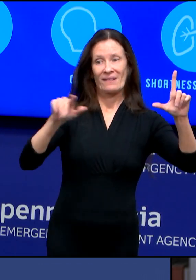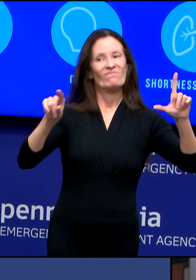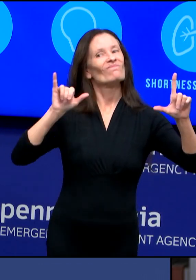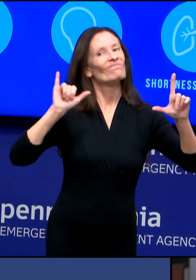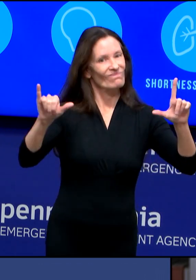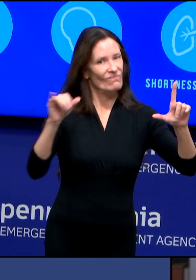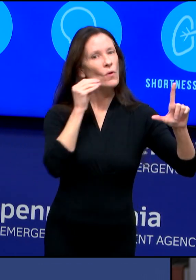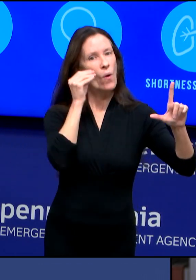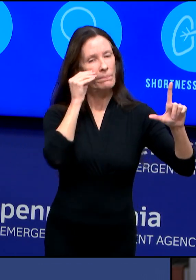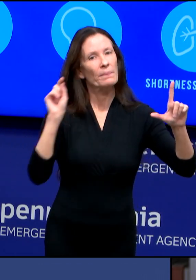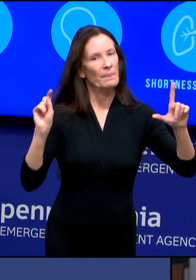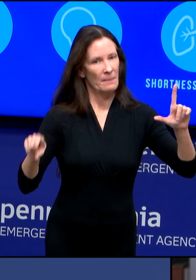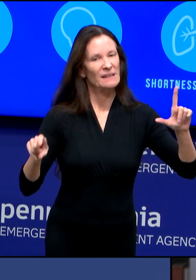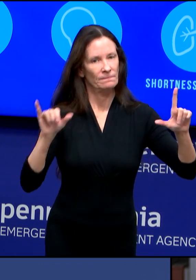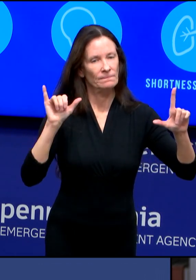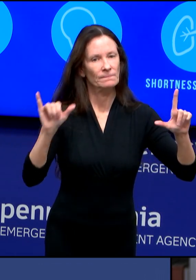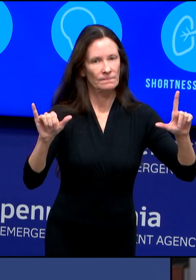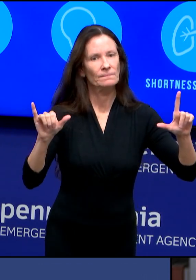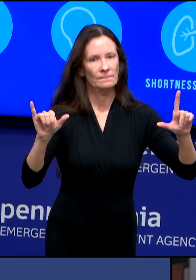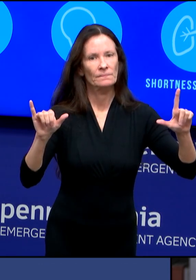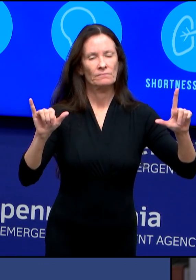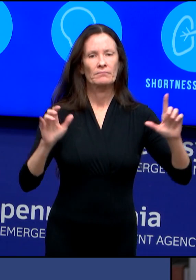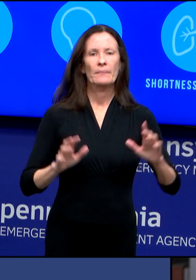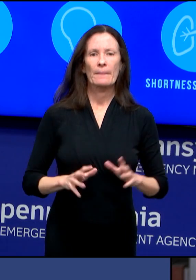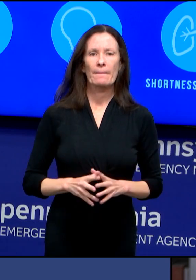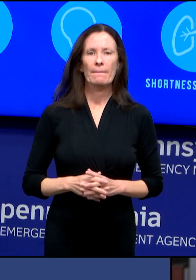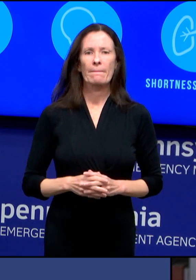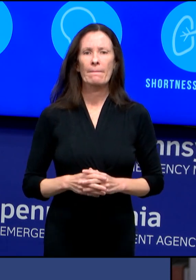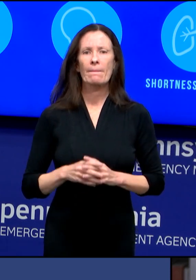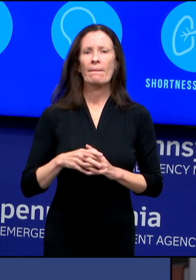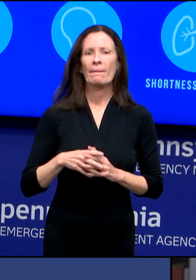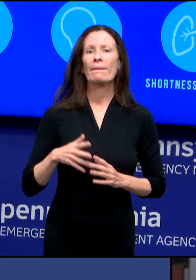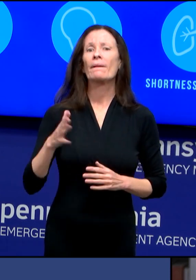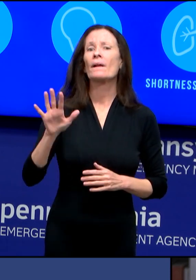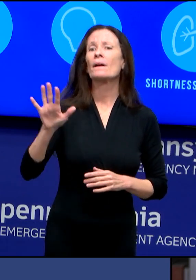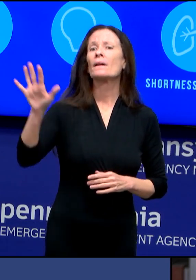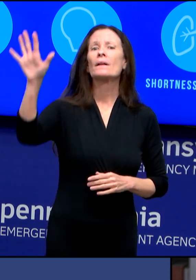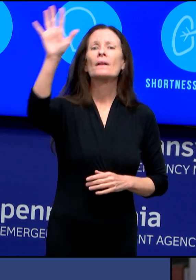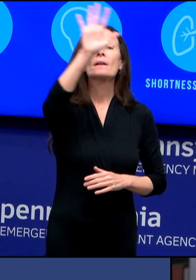how should they be altering their behavior compared to the rest of the state?